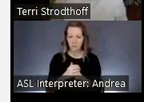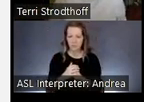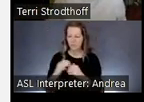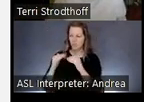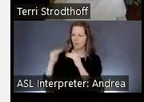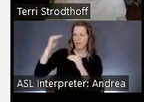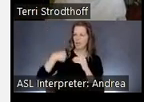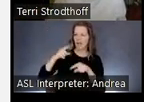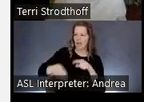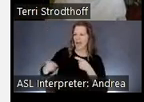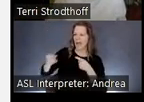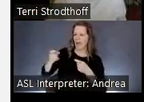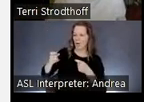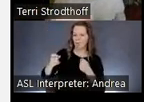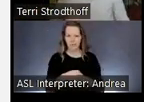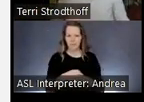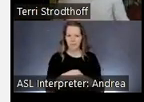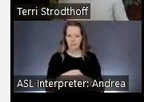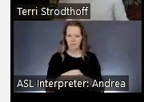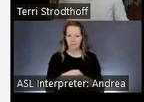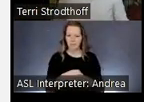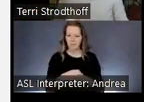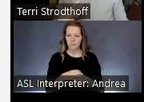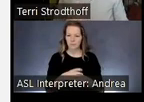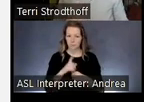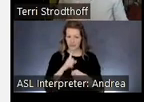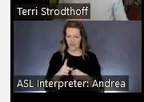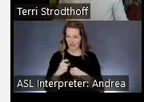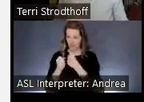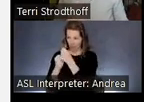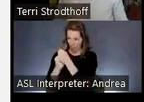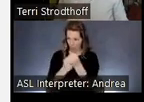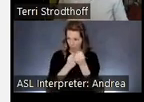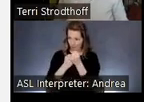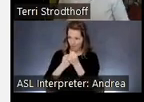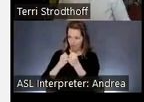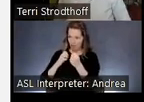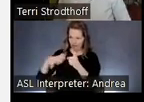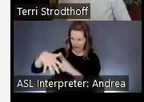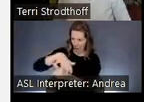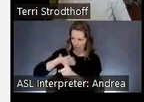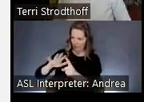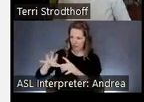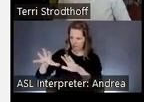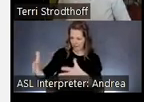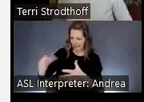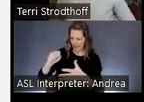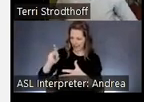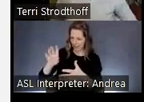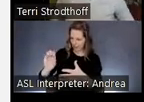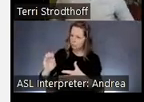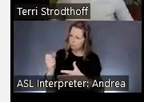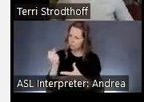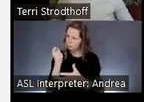us to handle. And so it's about really supporting the environment and the experience of people to feel and to know what they're